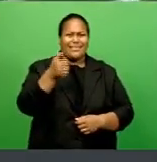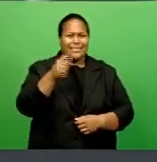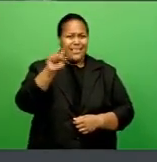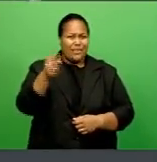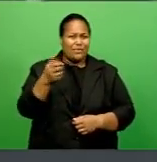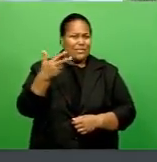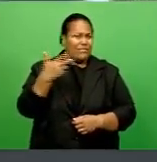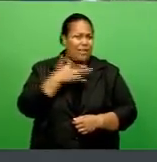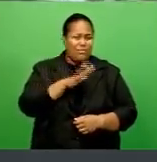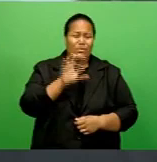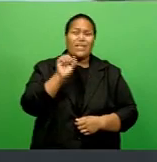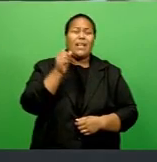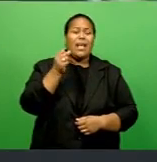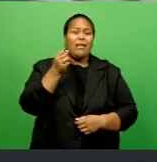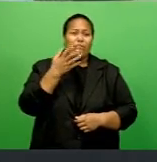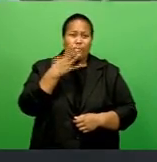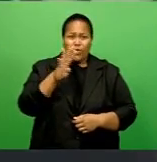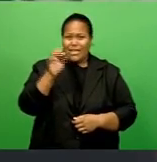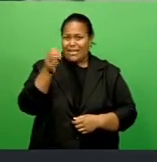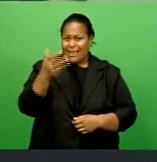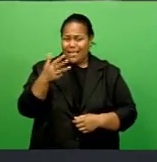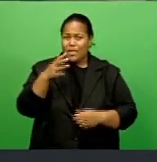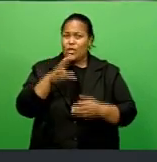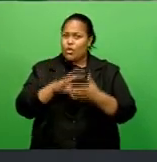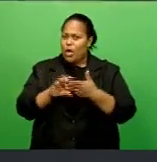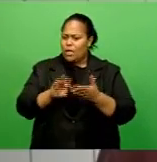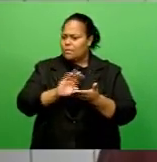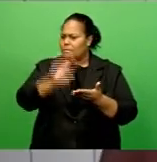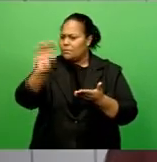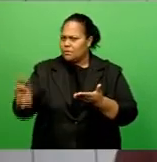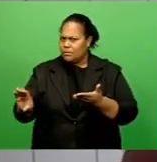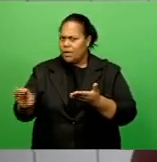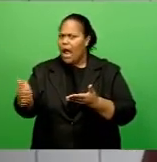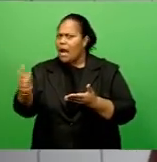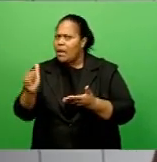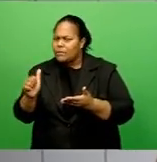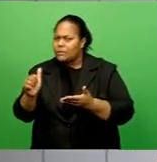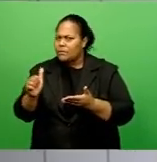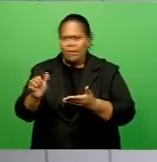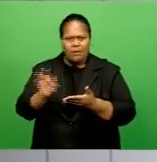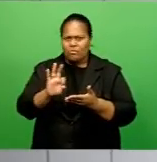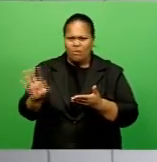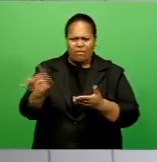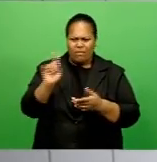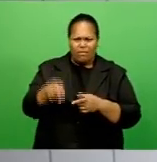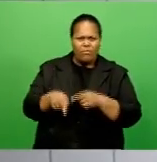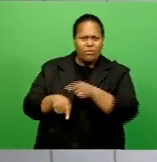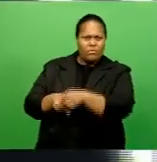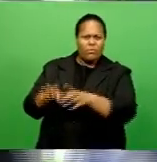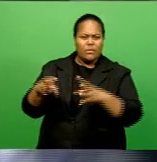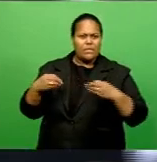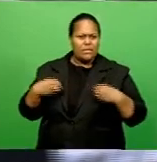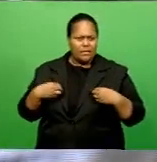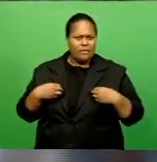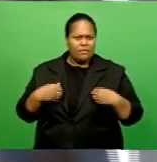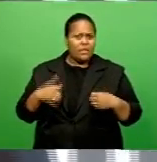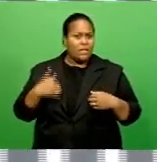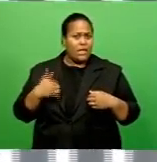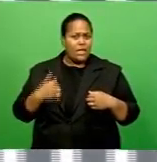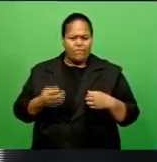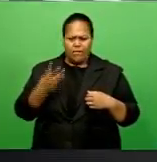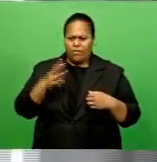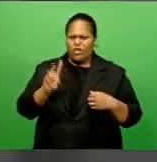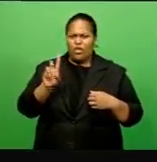$186,749 in parliamentary allowances that they were not entitled to. It is alleged they lived within 32 kilometers of